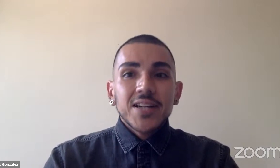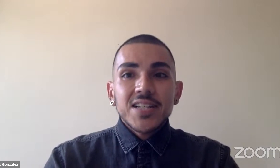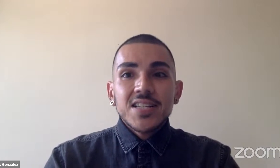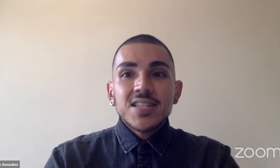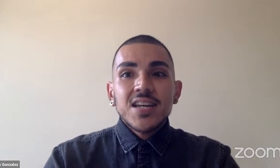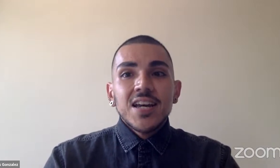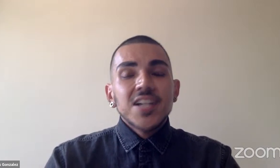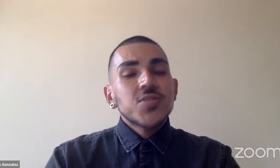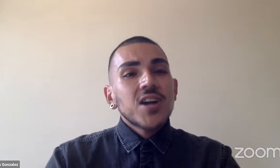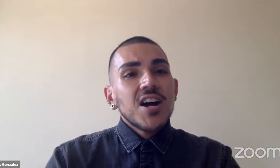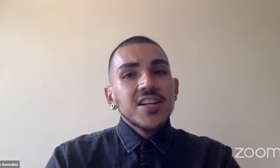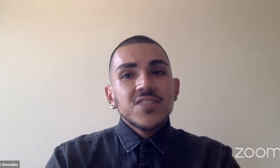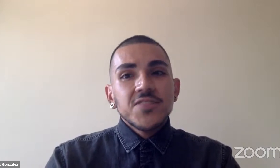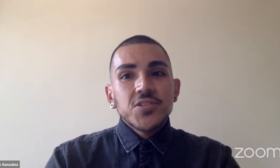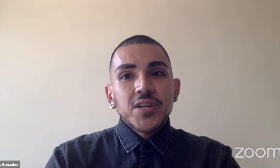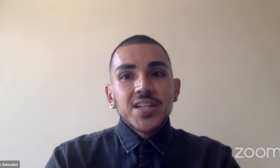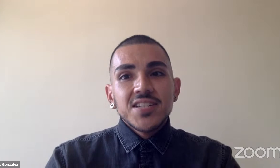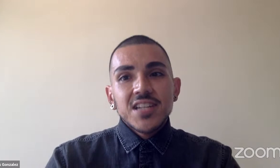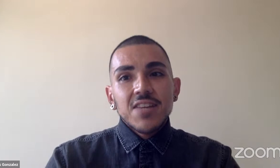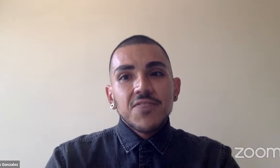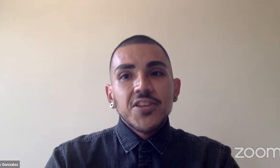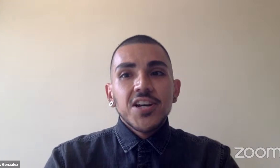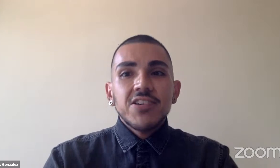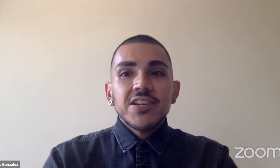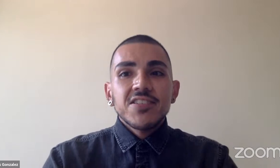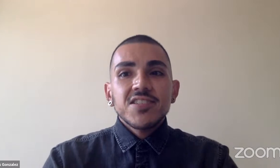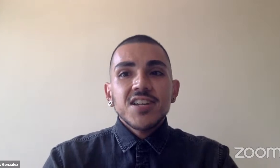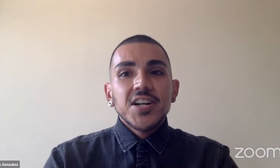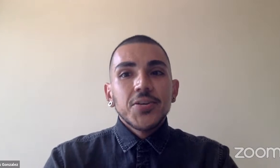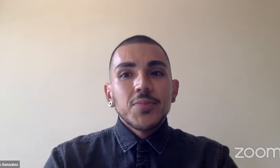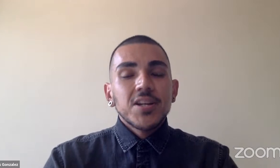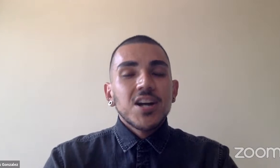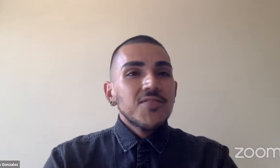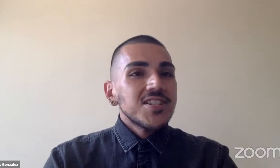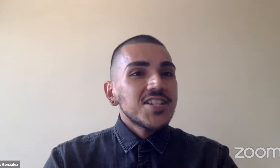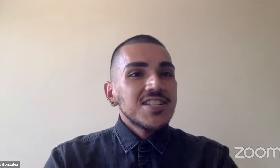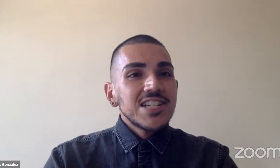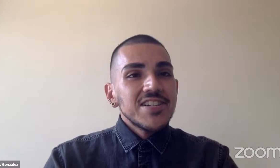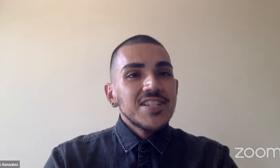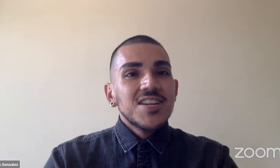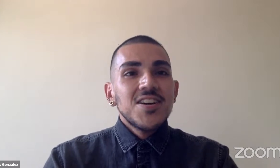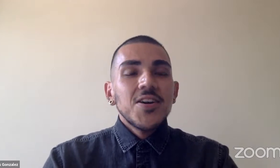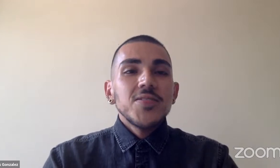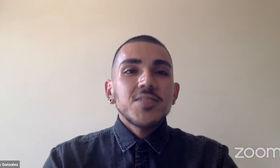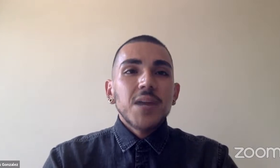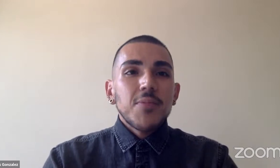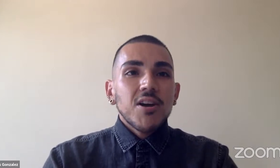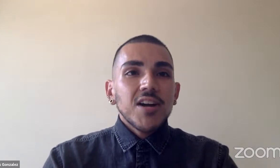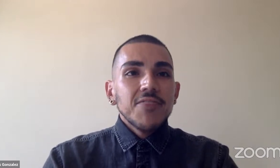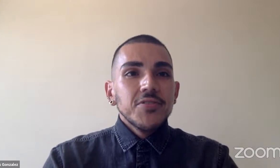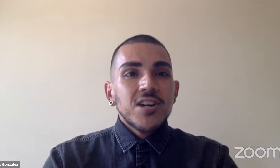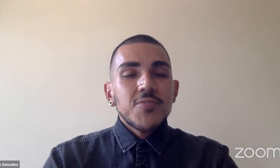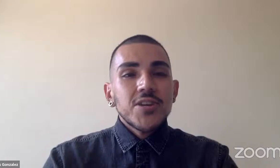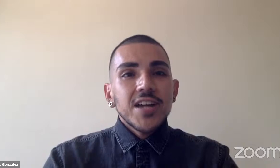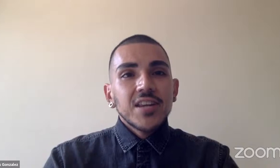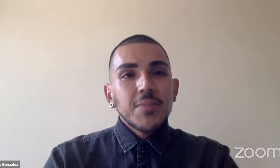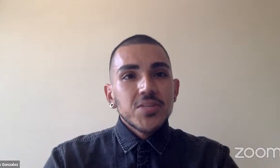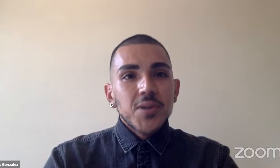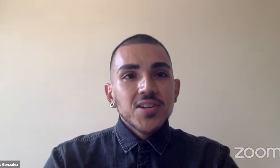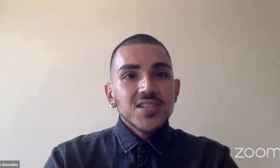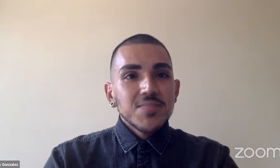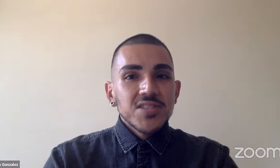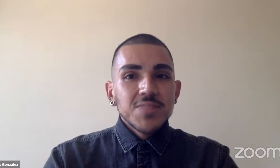generous panelists and to our audience for joining us today for the 100 Years, 100 Women Conversation series hosted by Park Avenue Armory